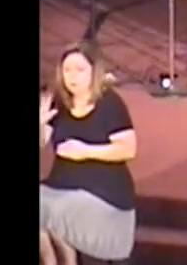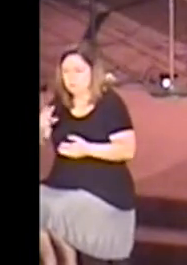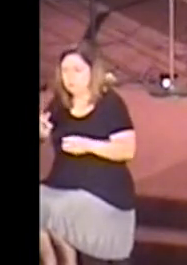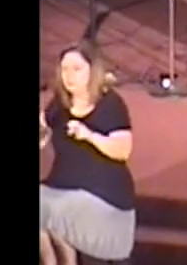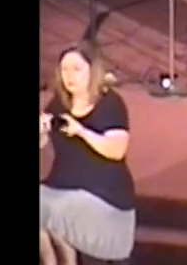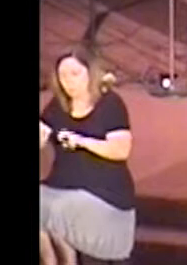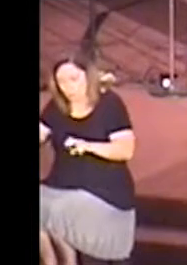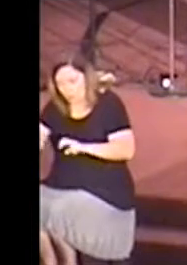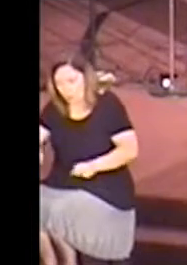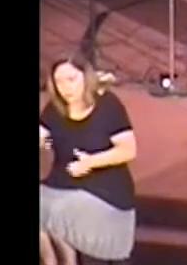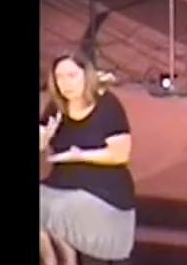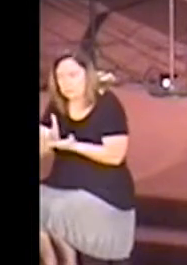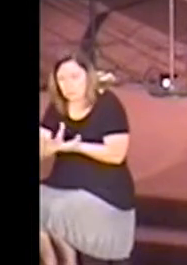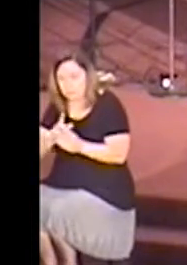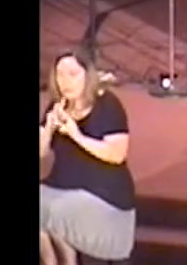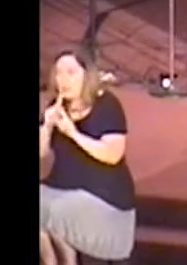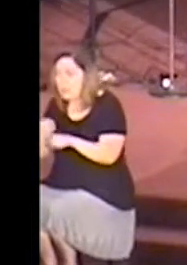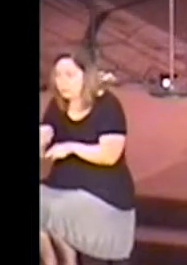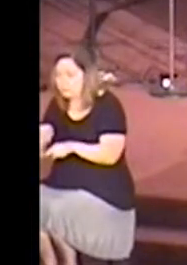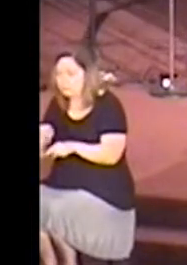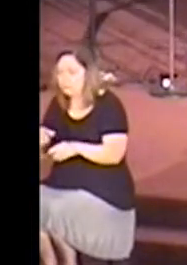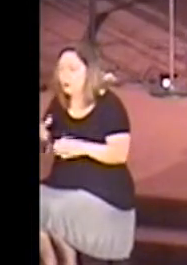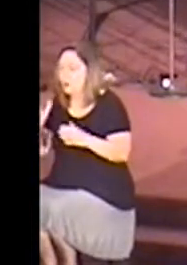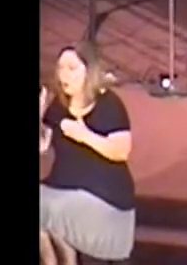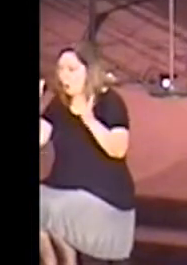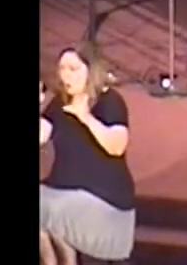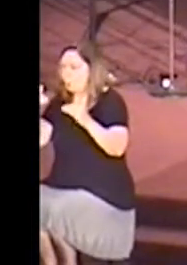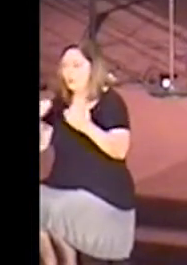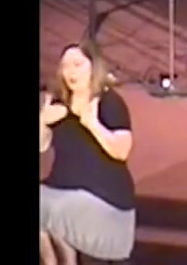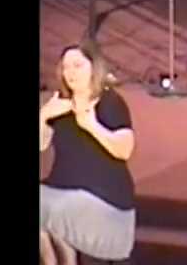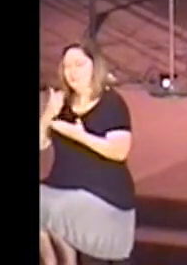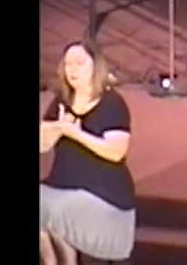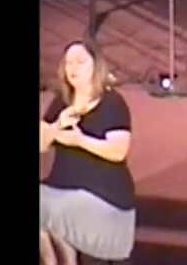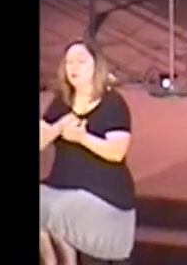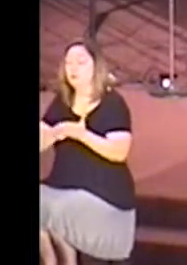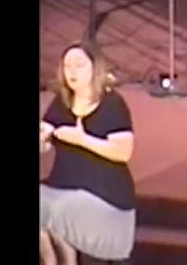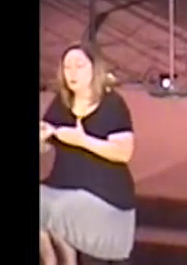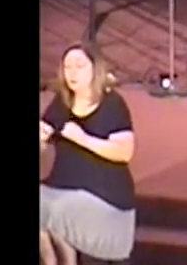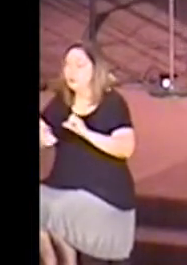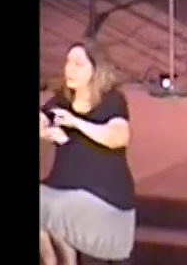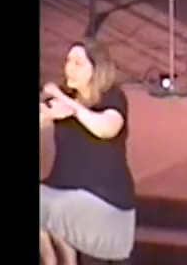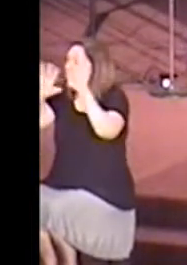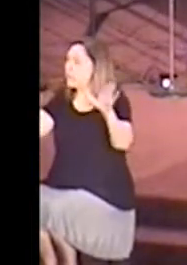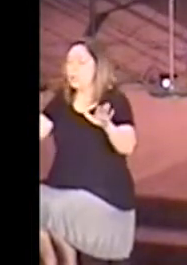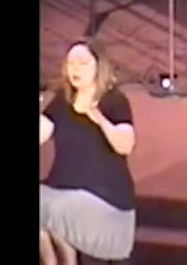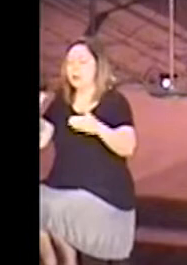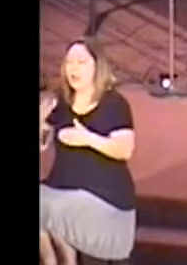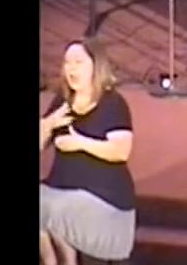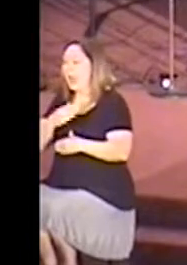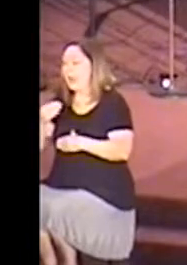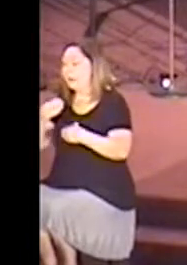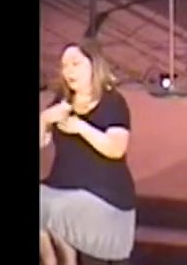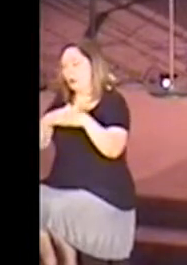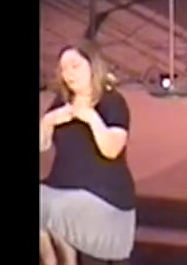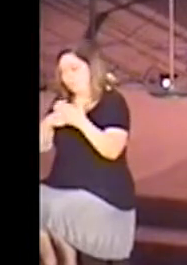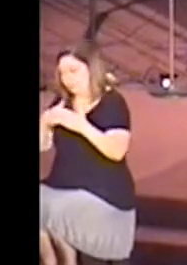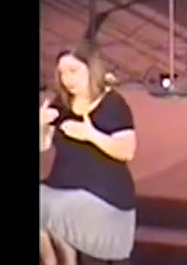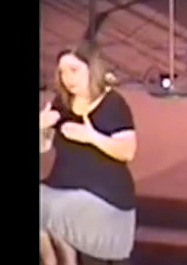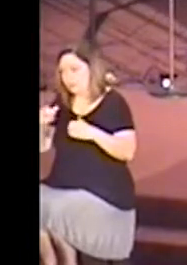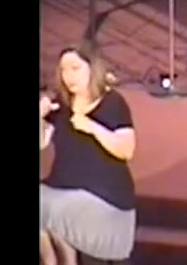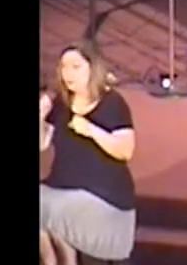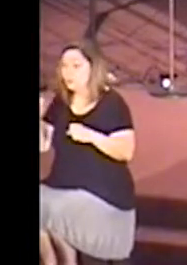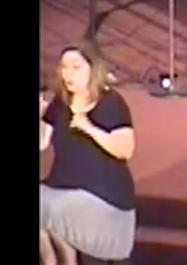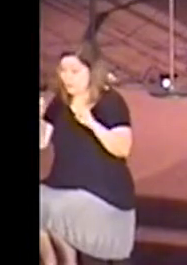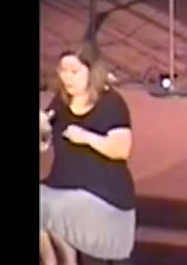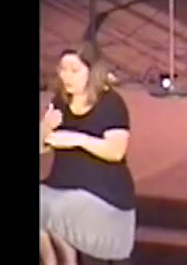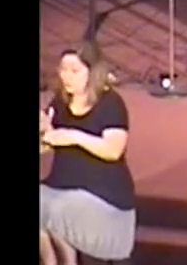that hopefully we can bring some truth and some clarity and even some comfort to you this morning so that you can go and share this information with people who